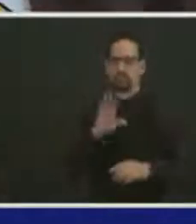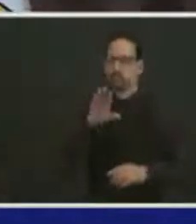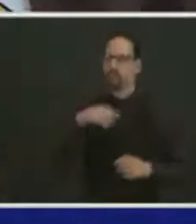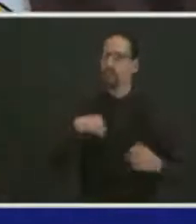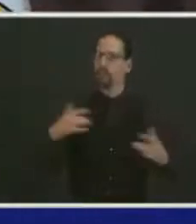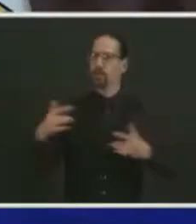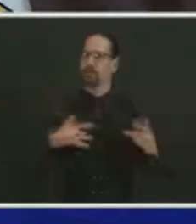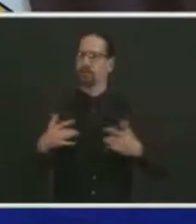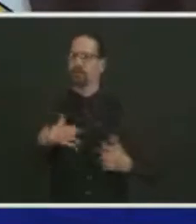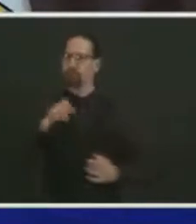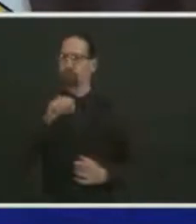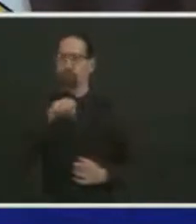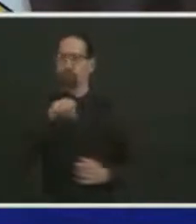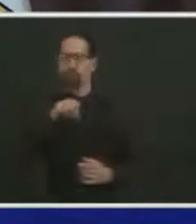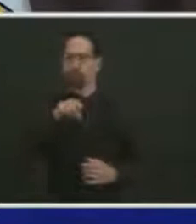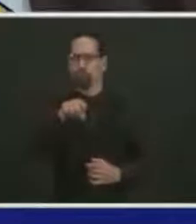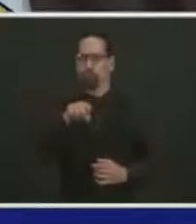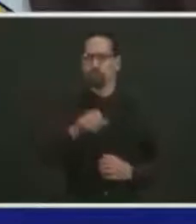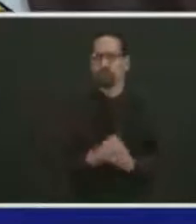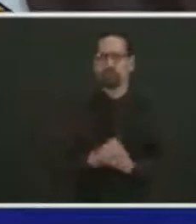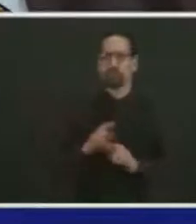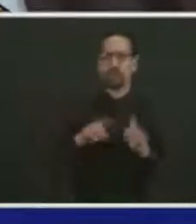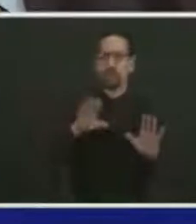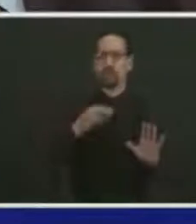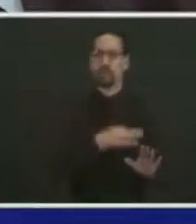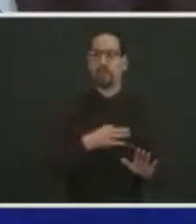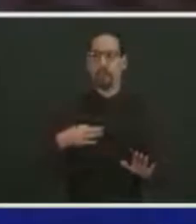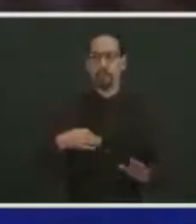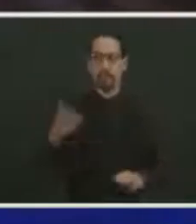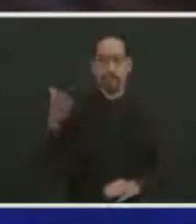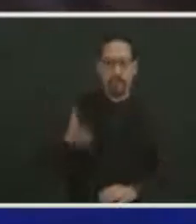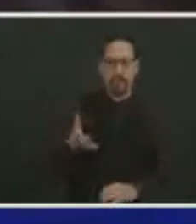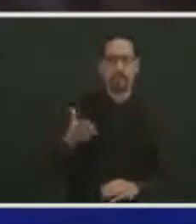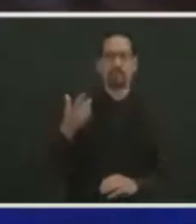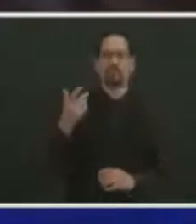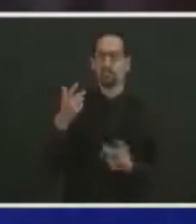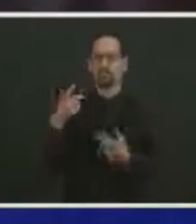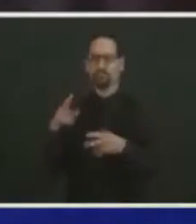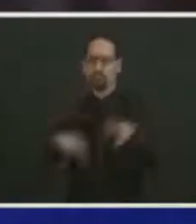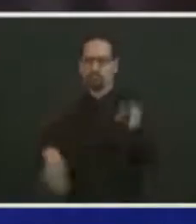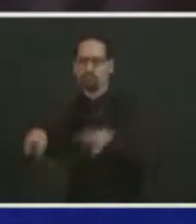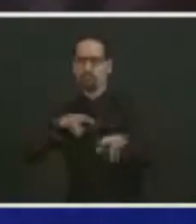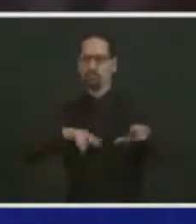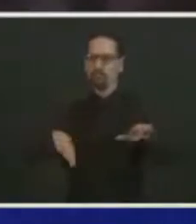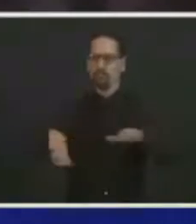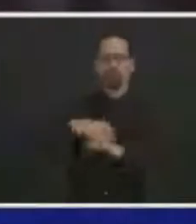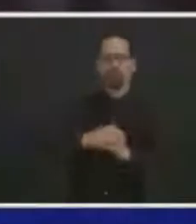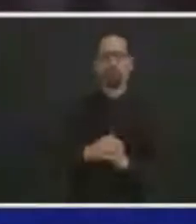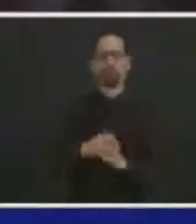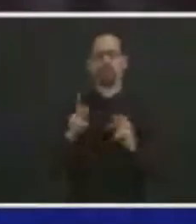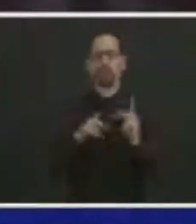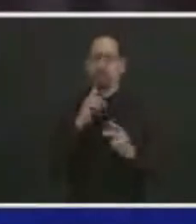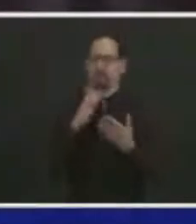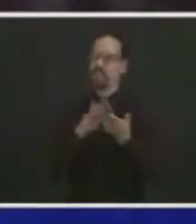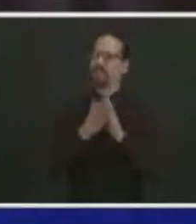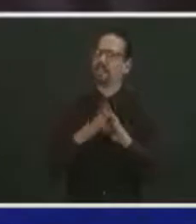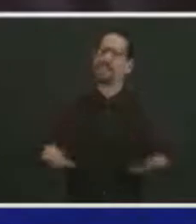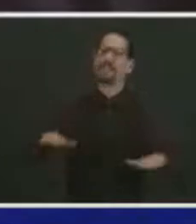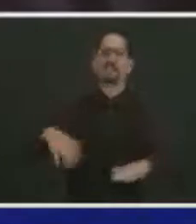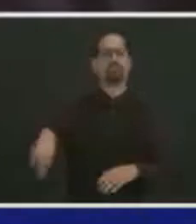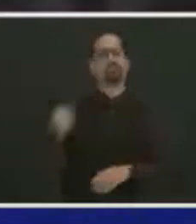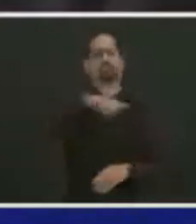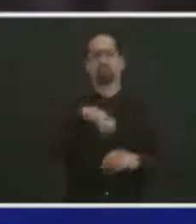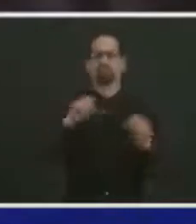were pleased with our staff being there and the folks who peacefully participated. There